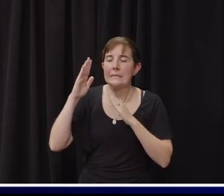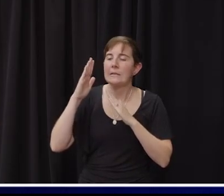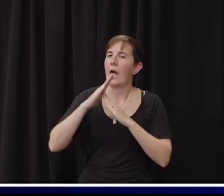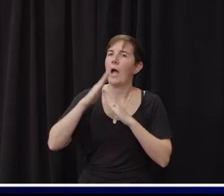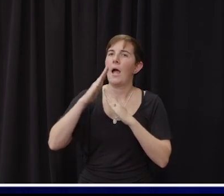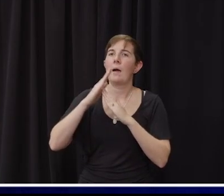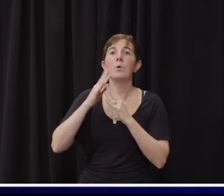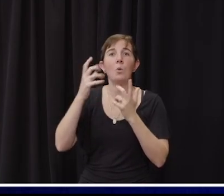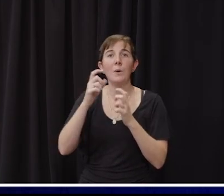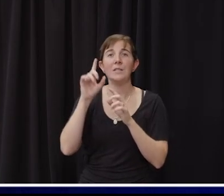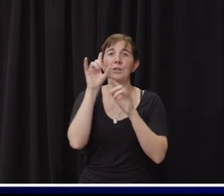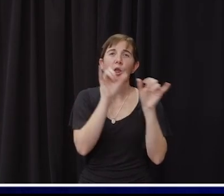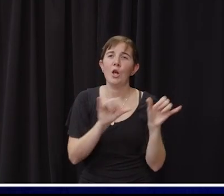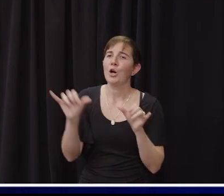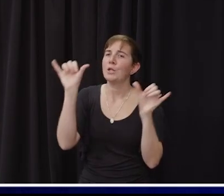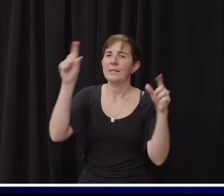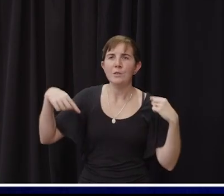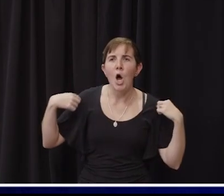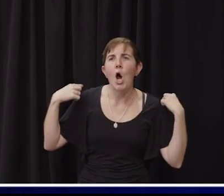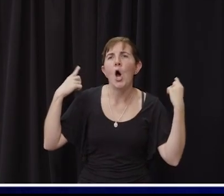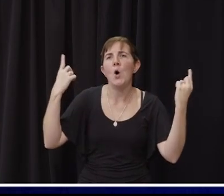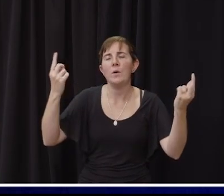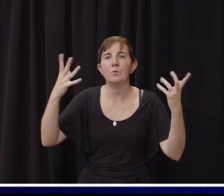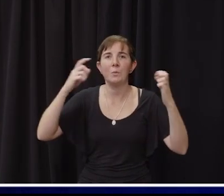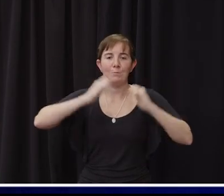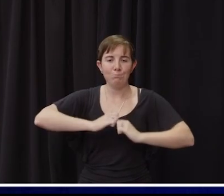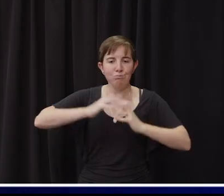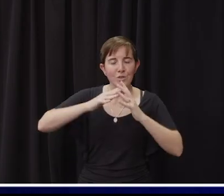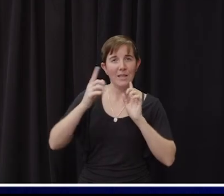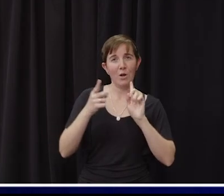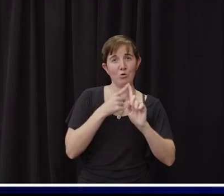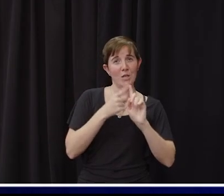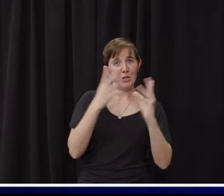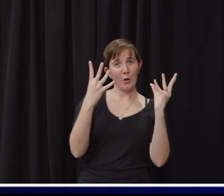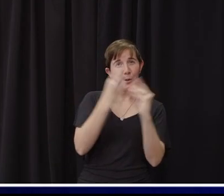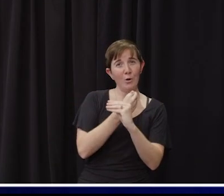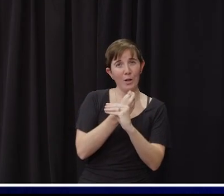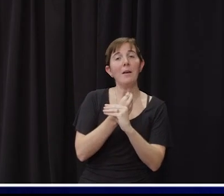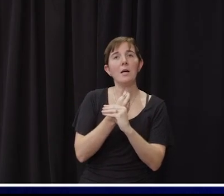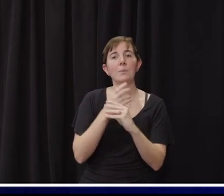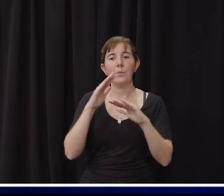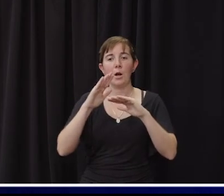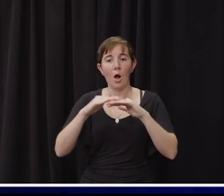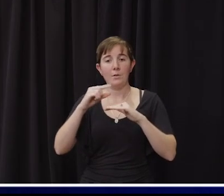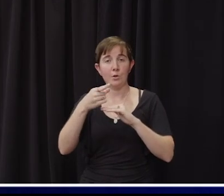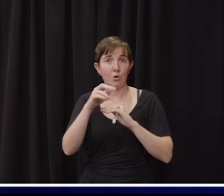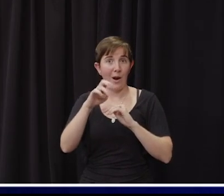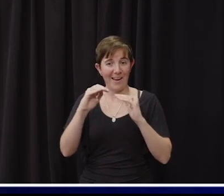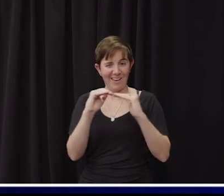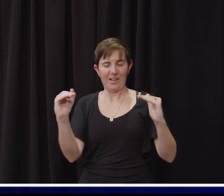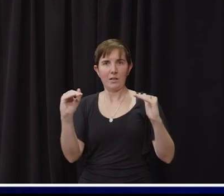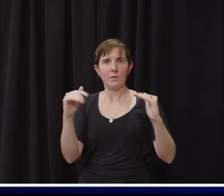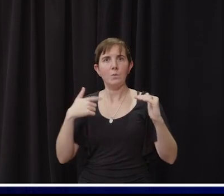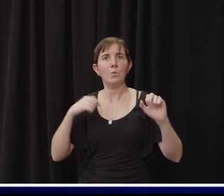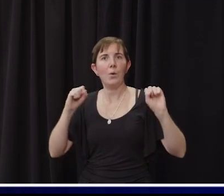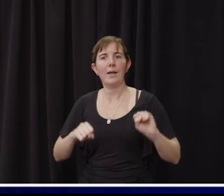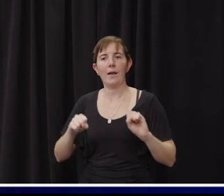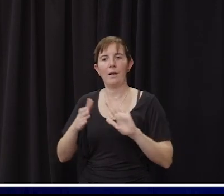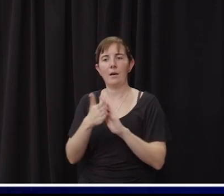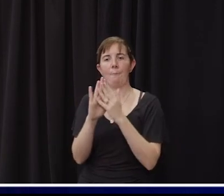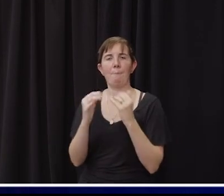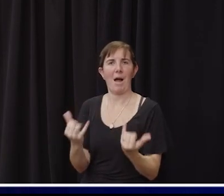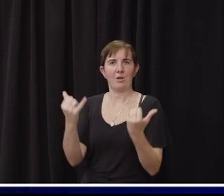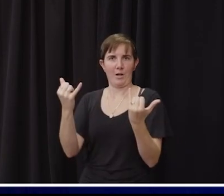want it to look like it's always looked. We want to restore it to its original beauty. But at grade, we have a lot of ability to